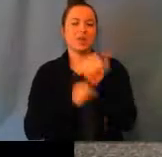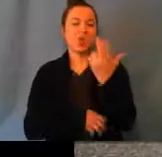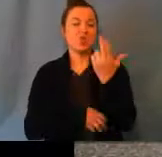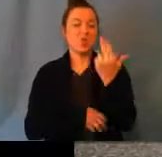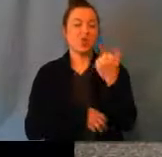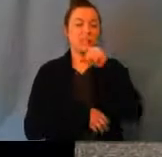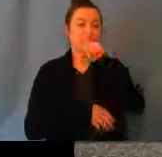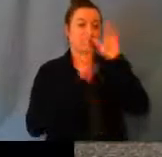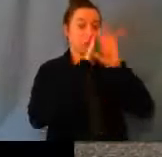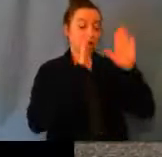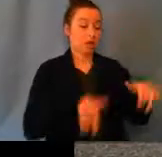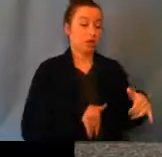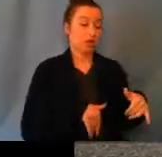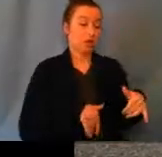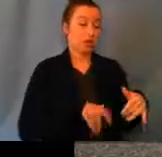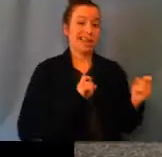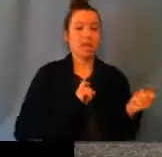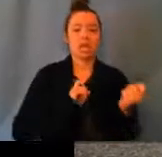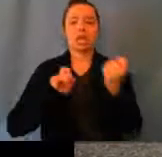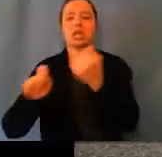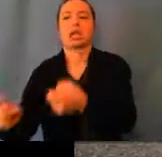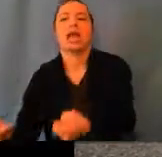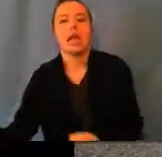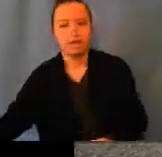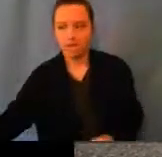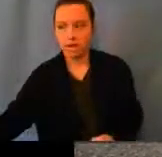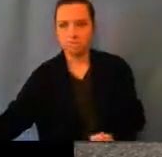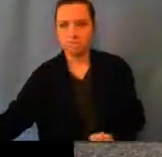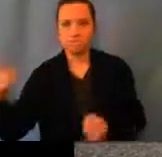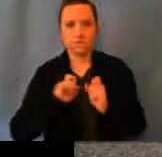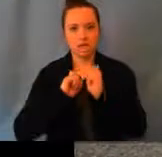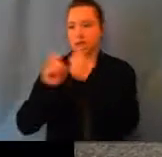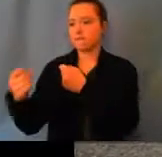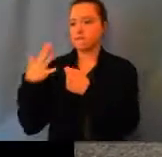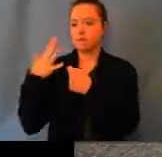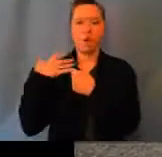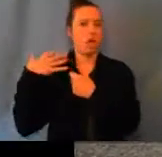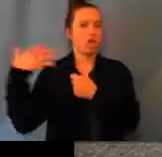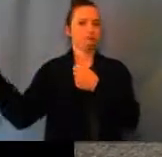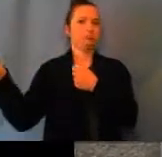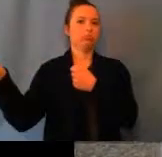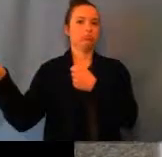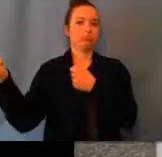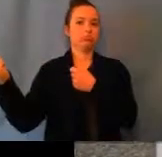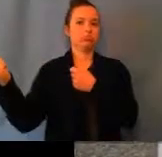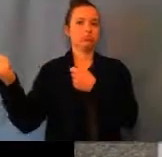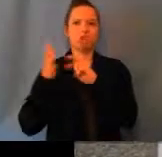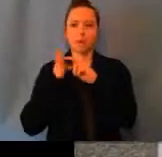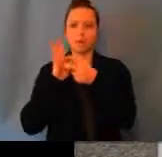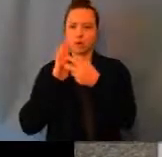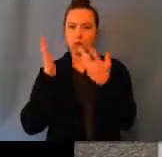birdhouses. He gave 5 of them away to friends. If he gave them away, does he have them